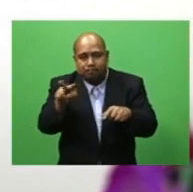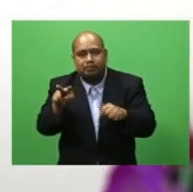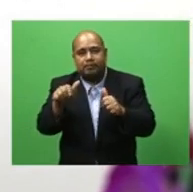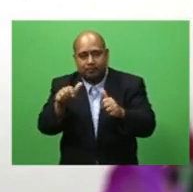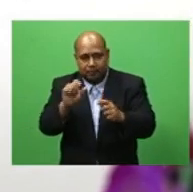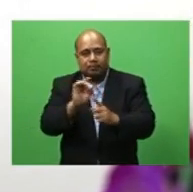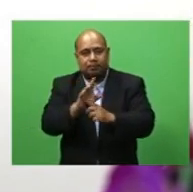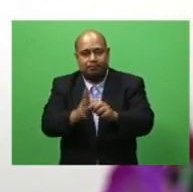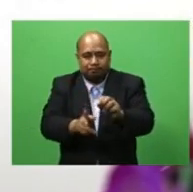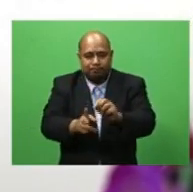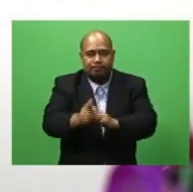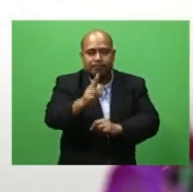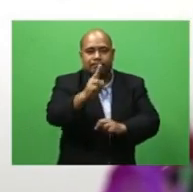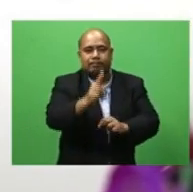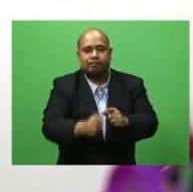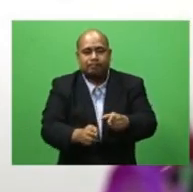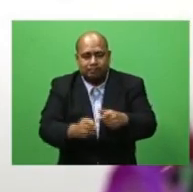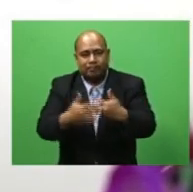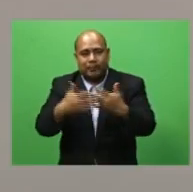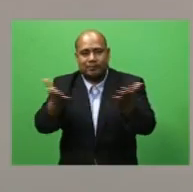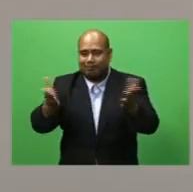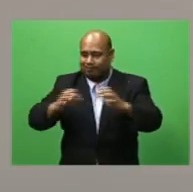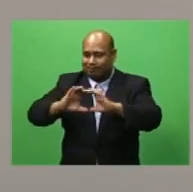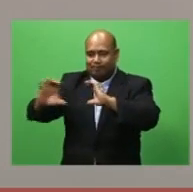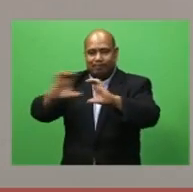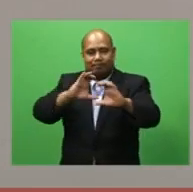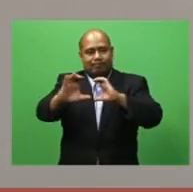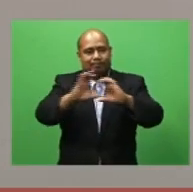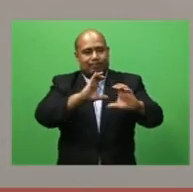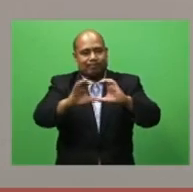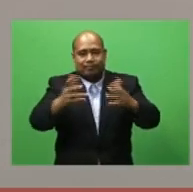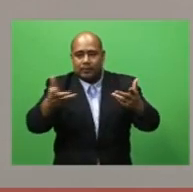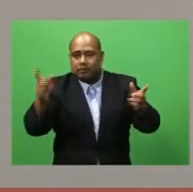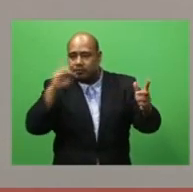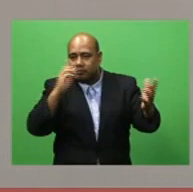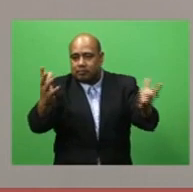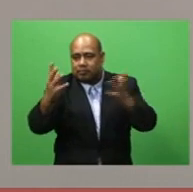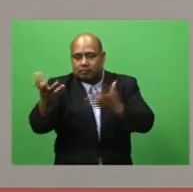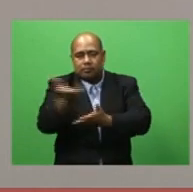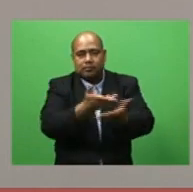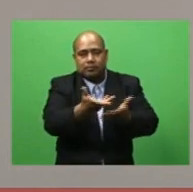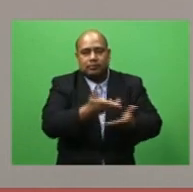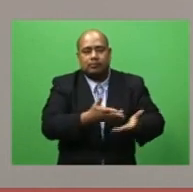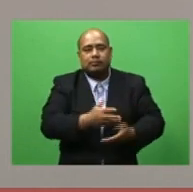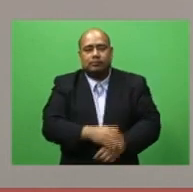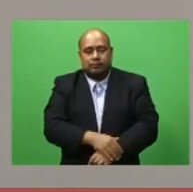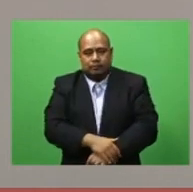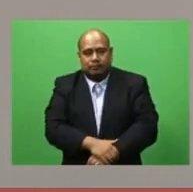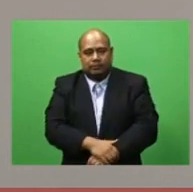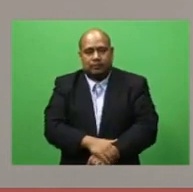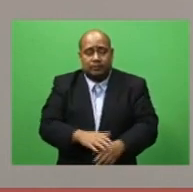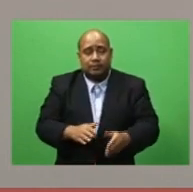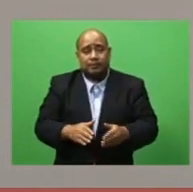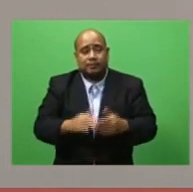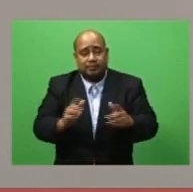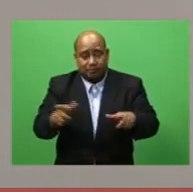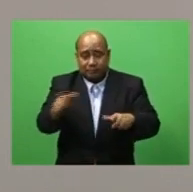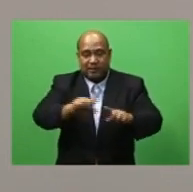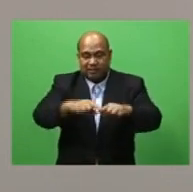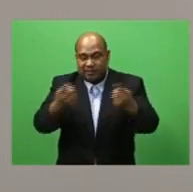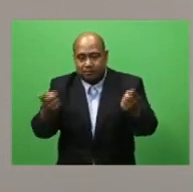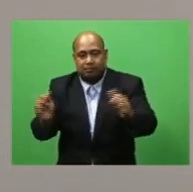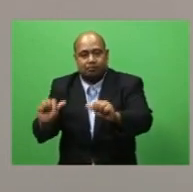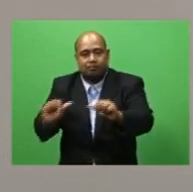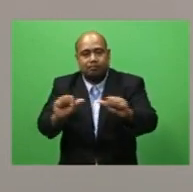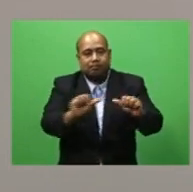important dialogues, important messages and instruments that will protect our environment and